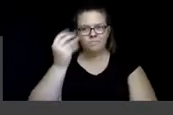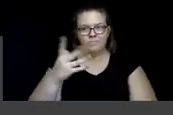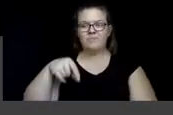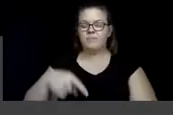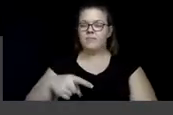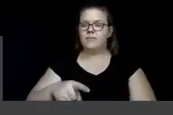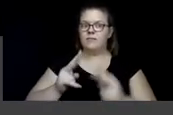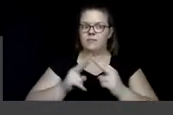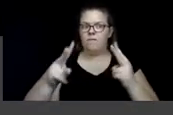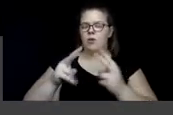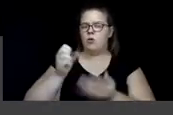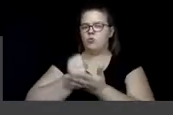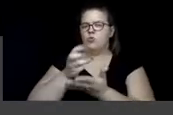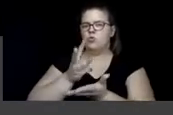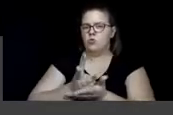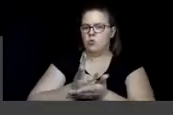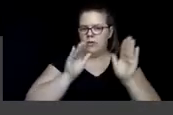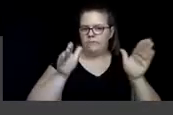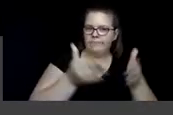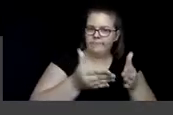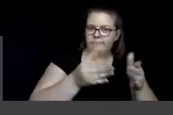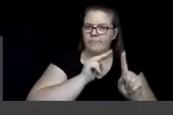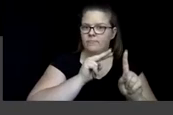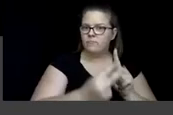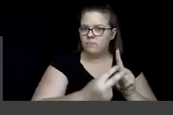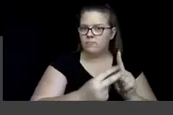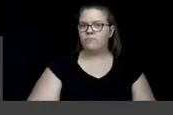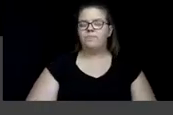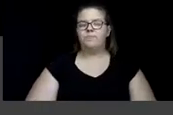social work perspective. You know, this is a perspective